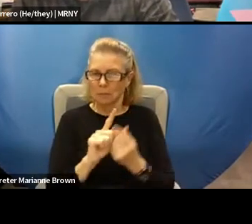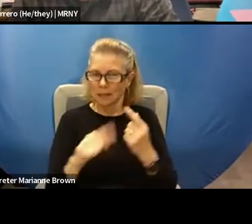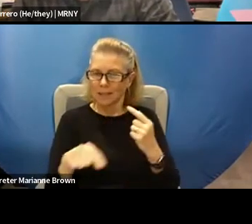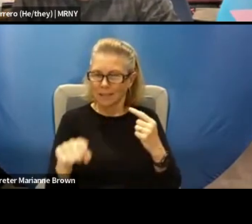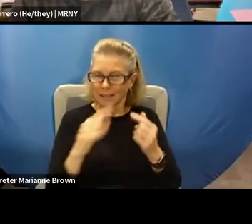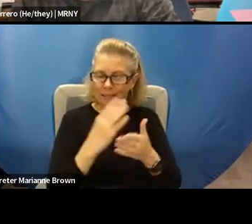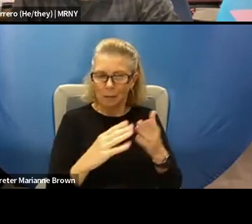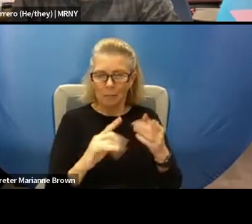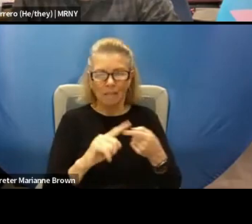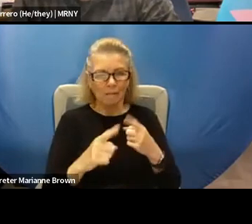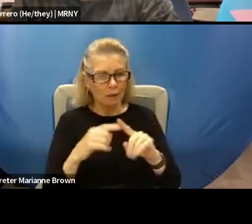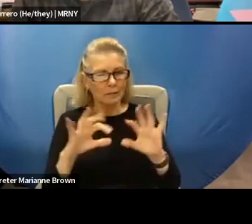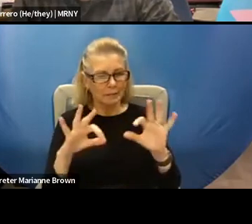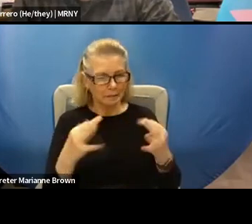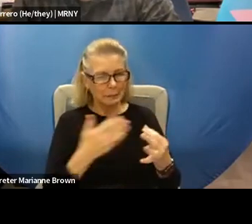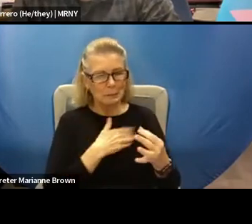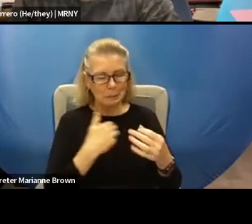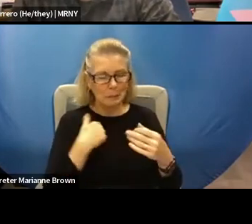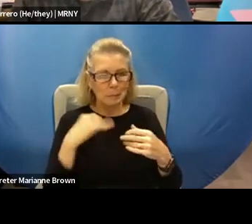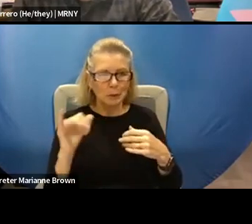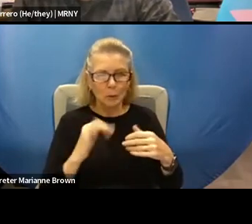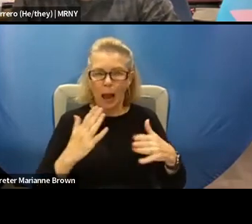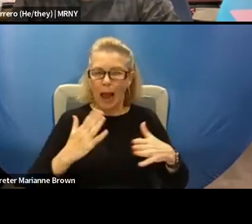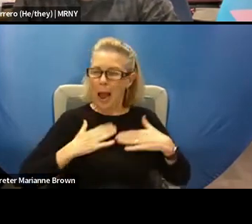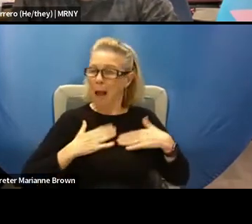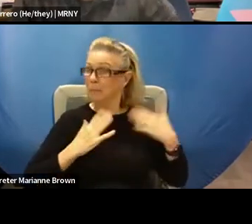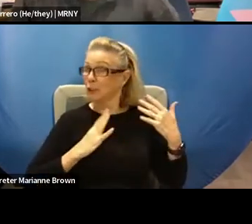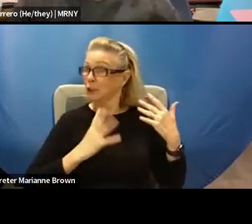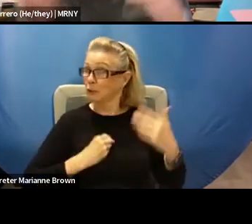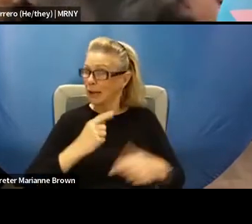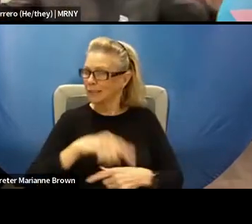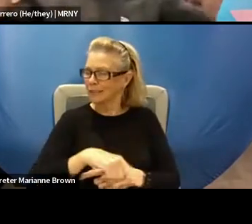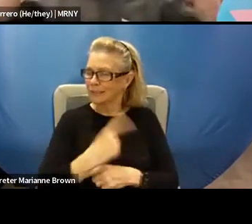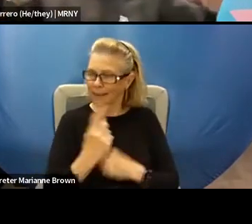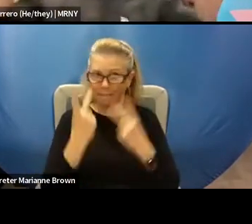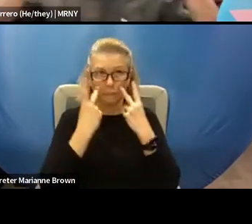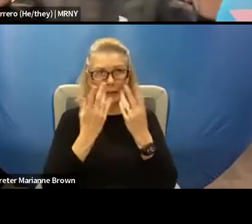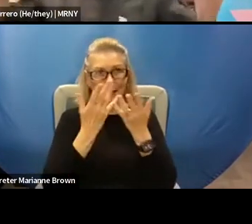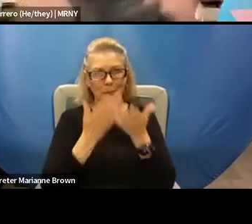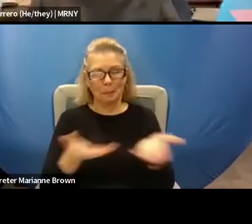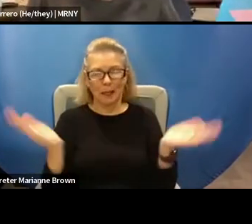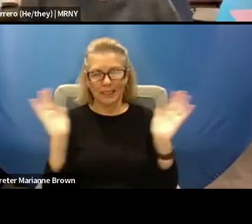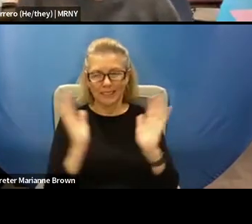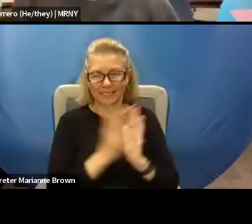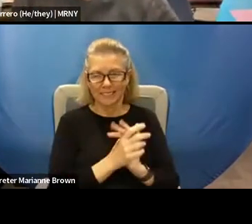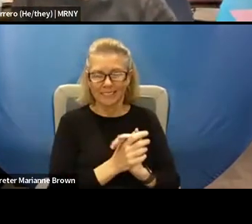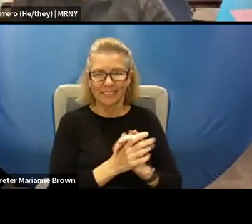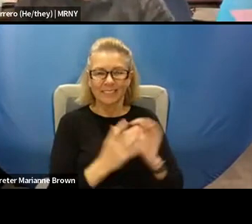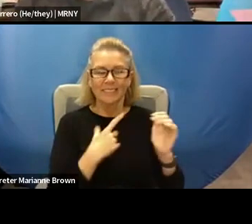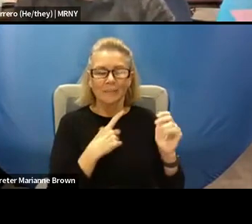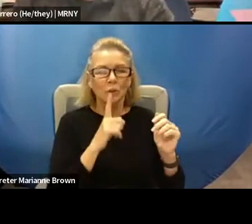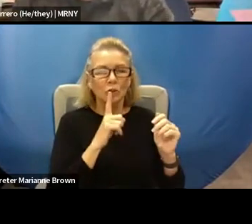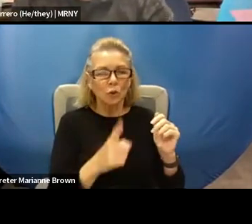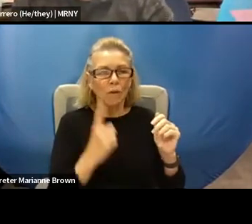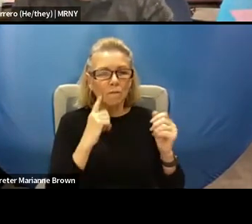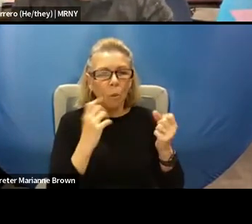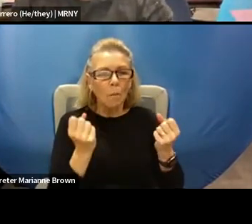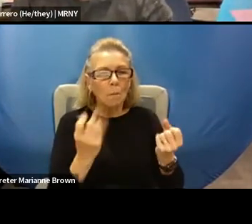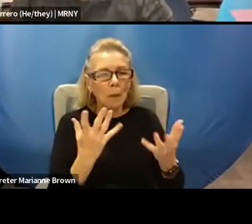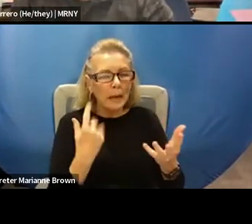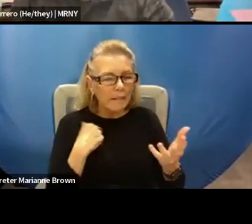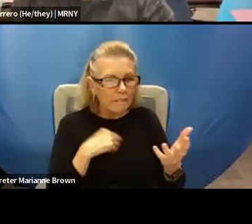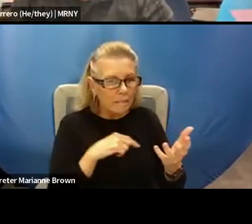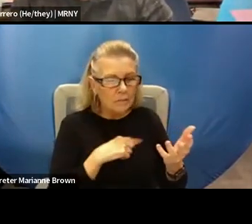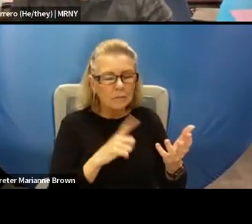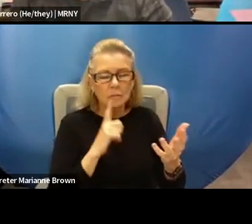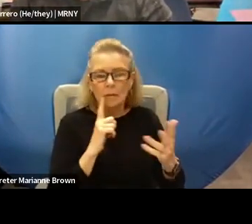friends and family members as well. Happy Trans Day of Visibility. I'm sure for many of us, it's been a